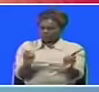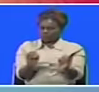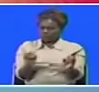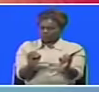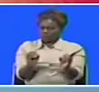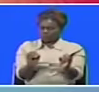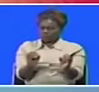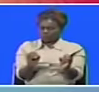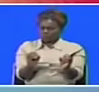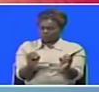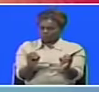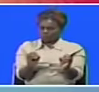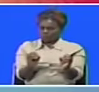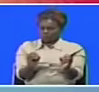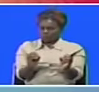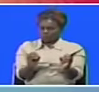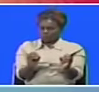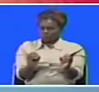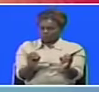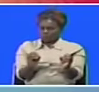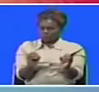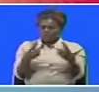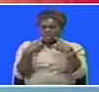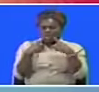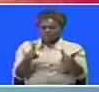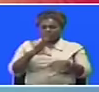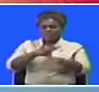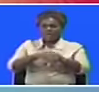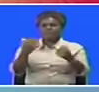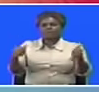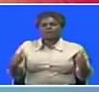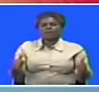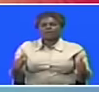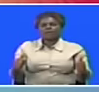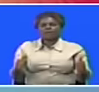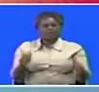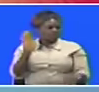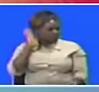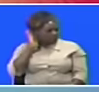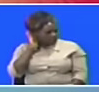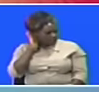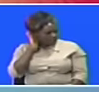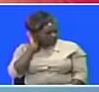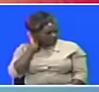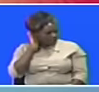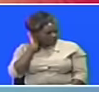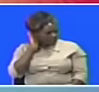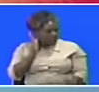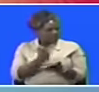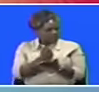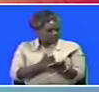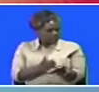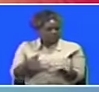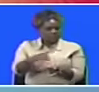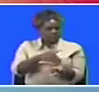to see results actually yet to trickle at this tallying center. And what we understand is that there are some polling